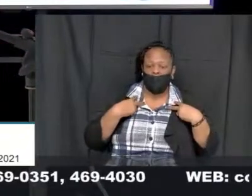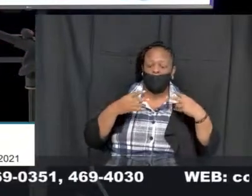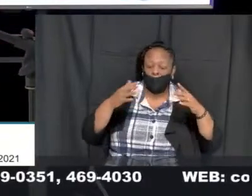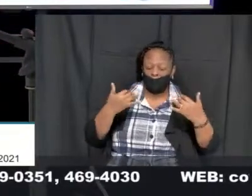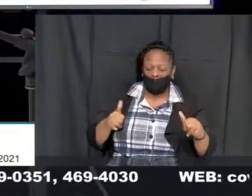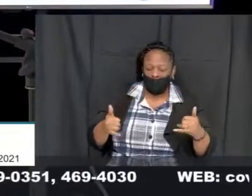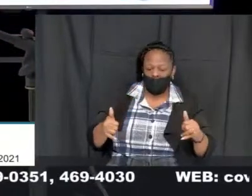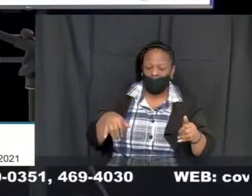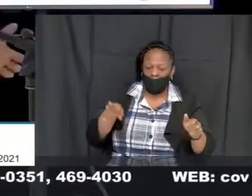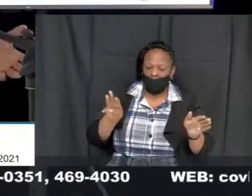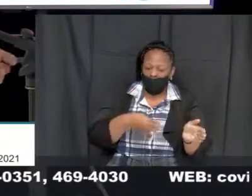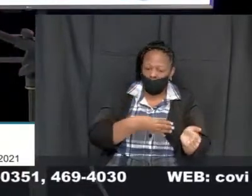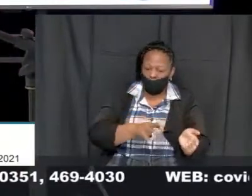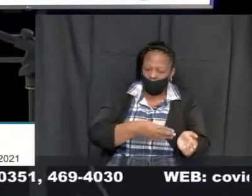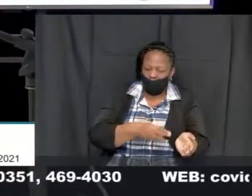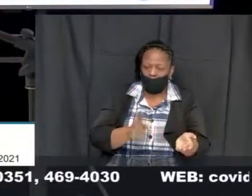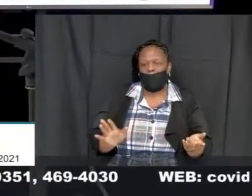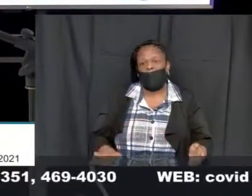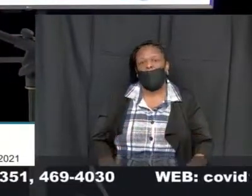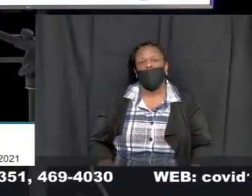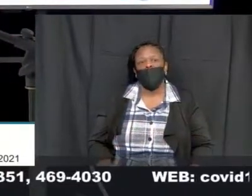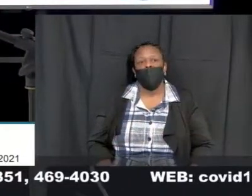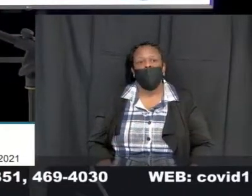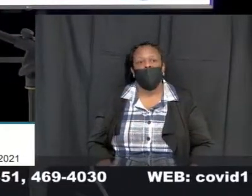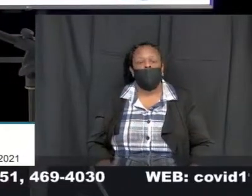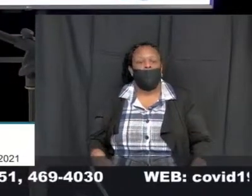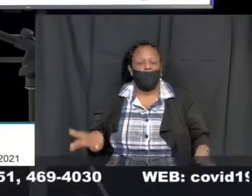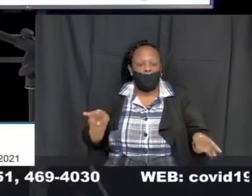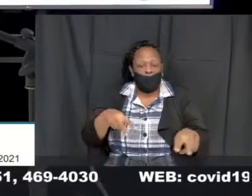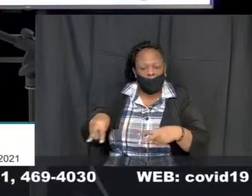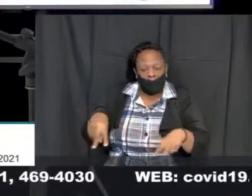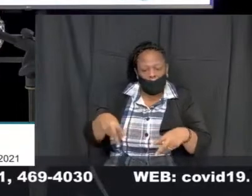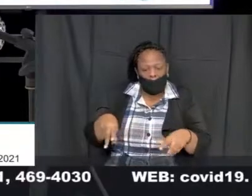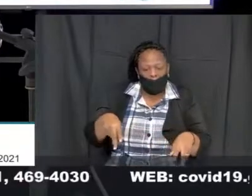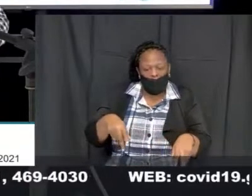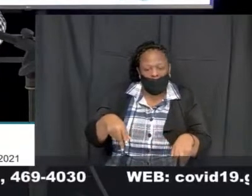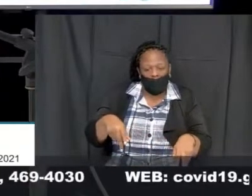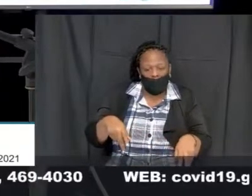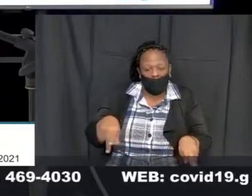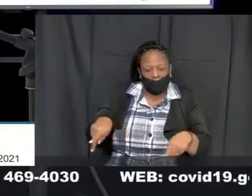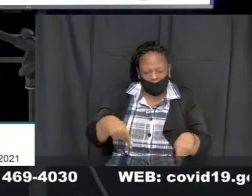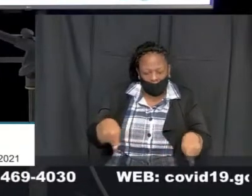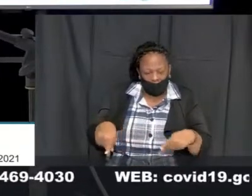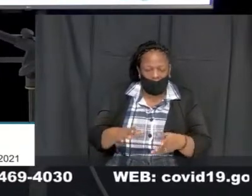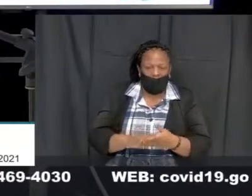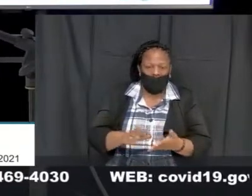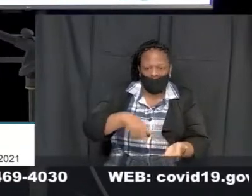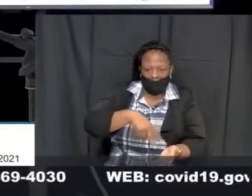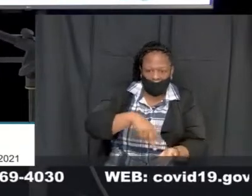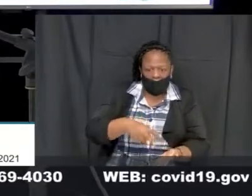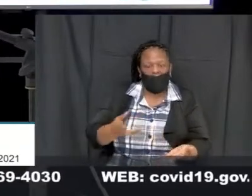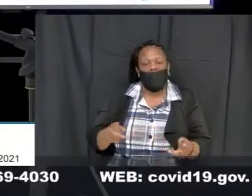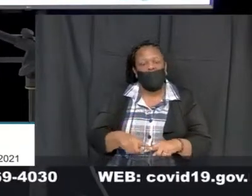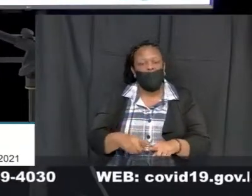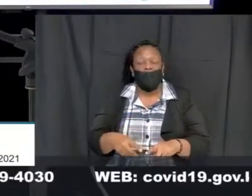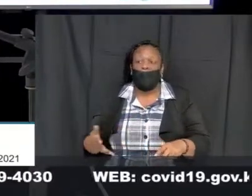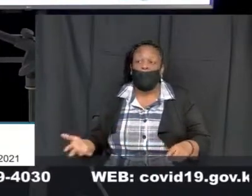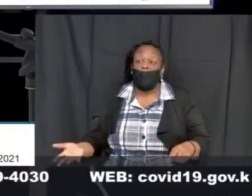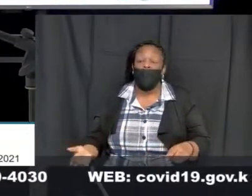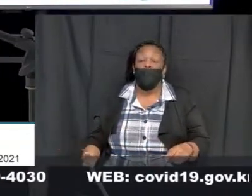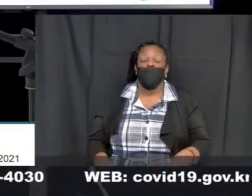We have promoters. We have these persons who host these events as a means of income for them. And